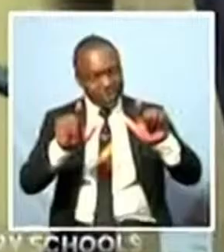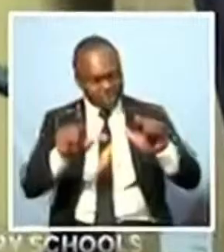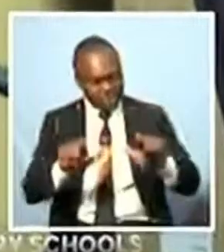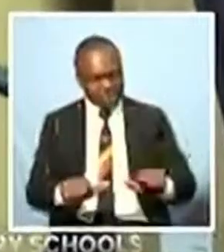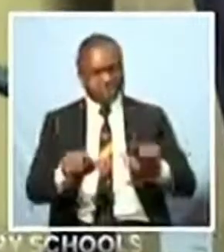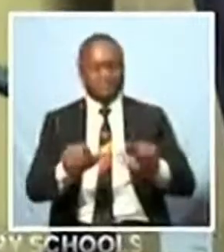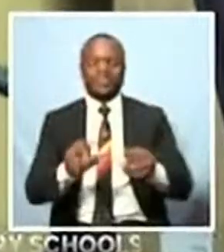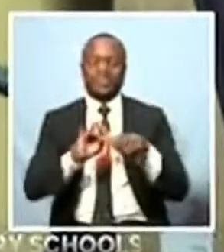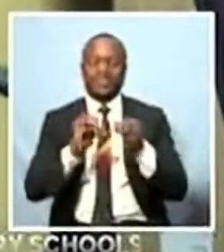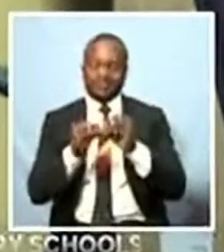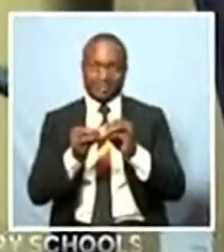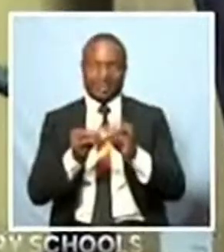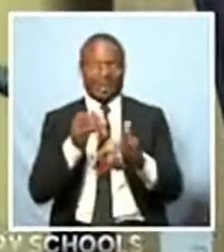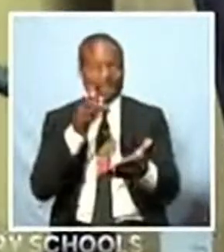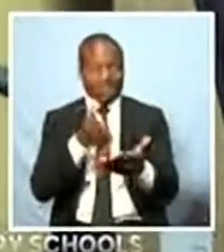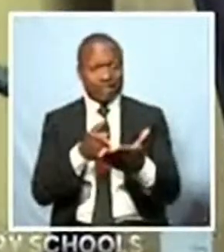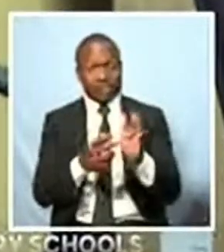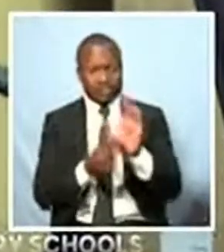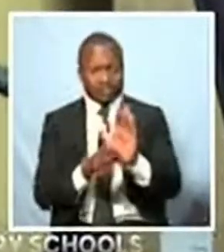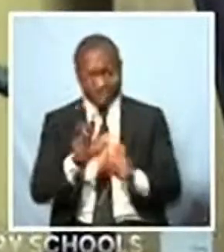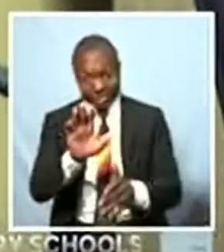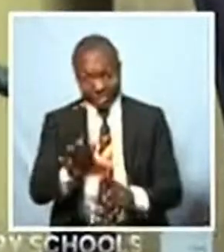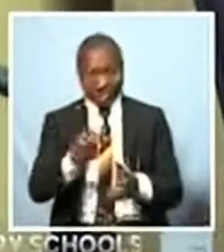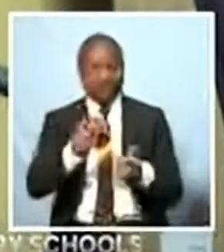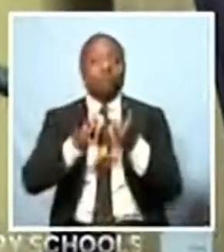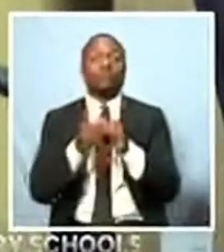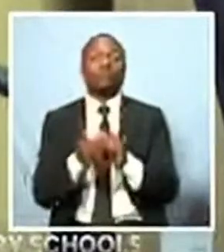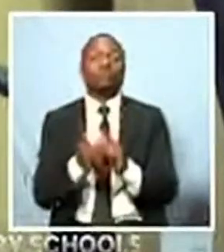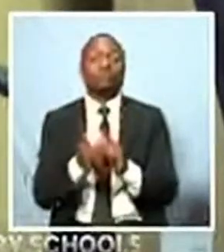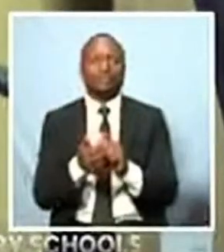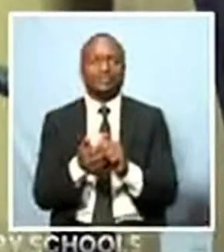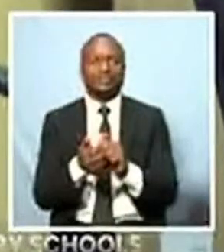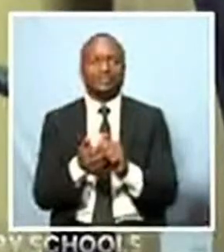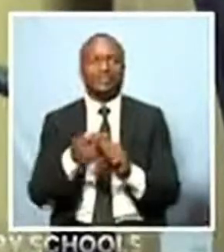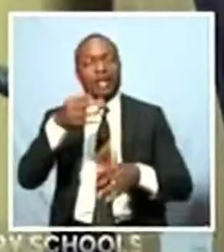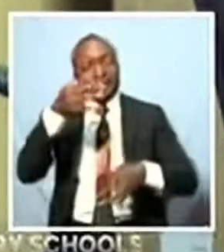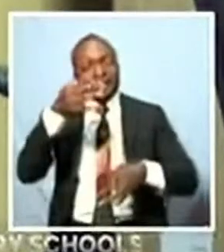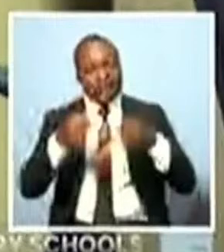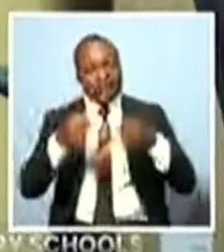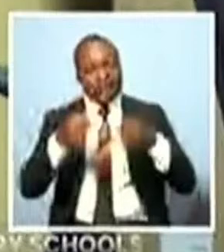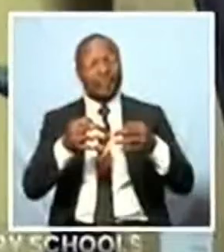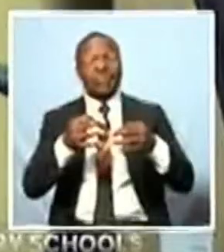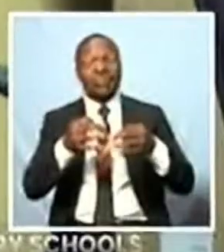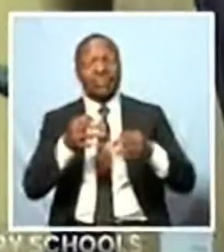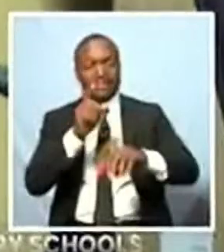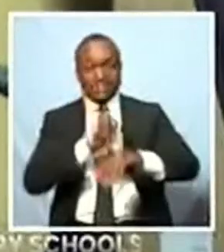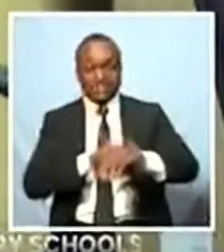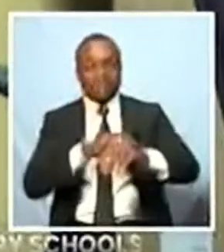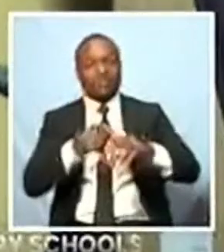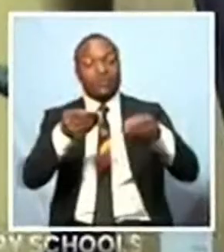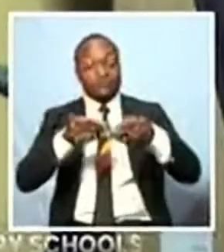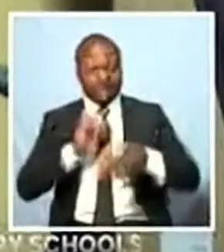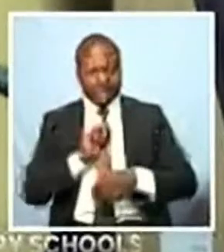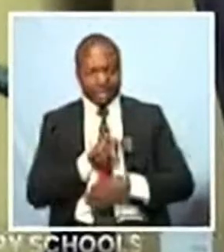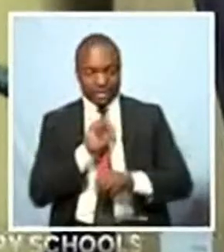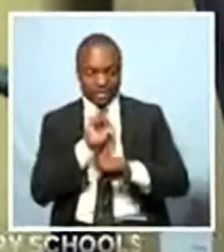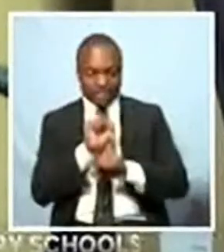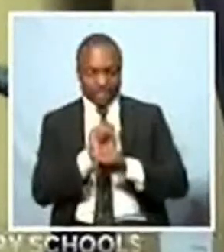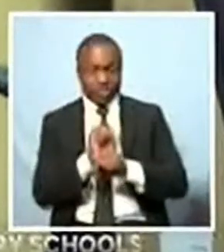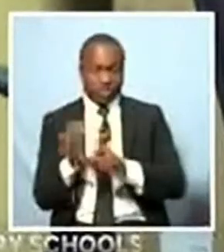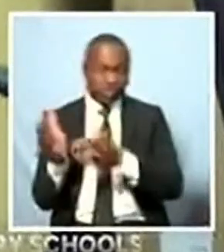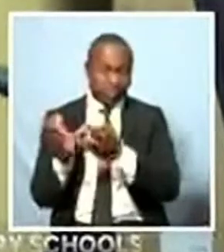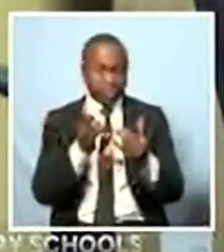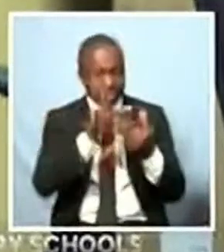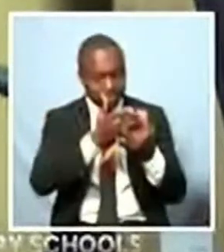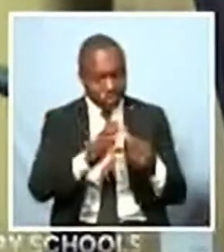aspects pinpoints that there is a problem, and therefore when we were tasked to come and share with you, we